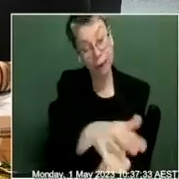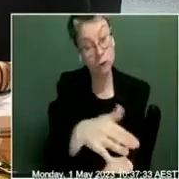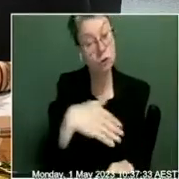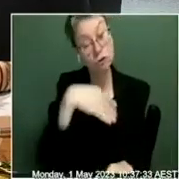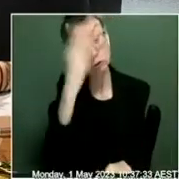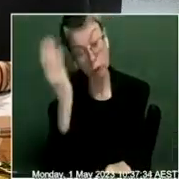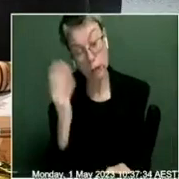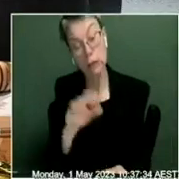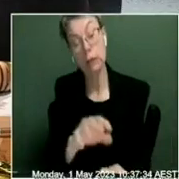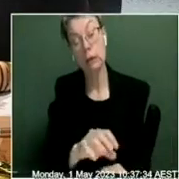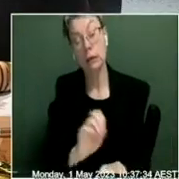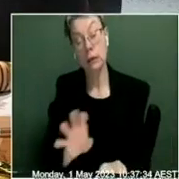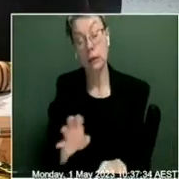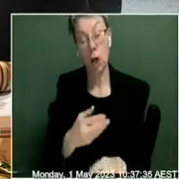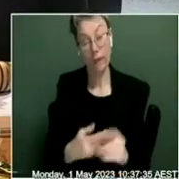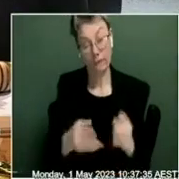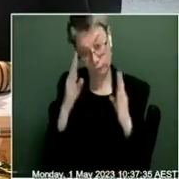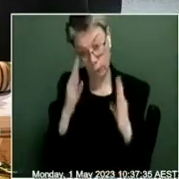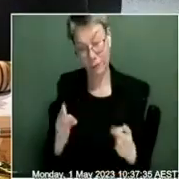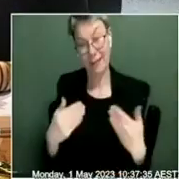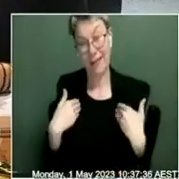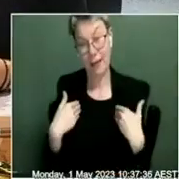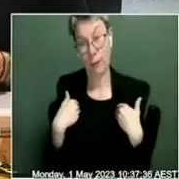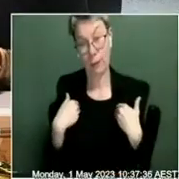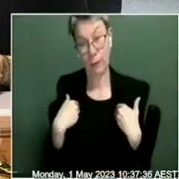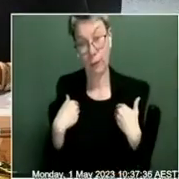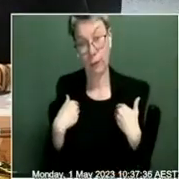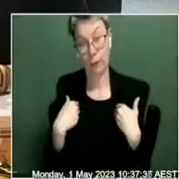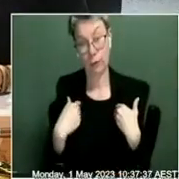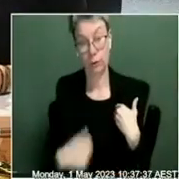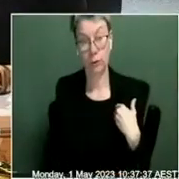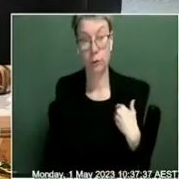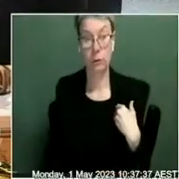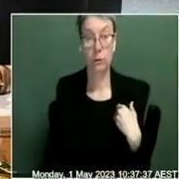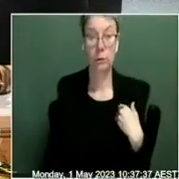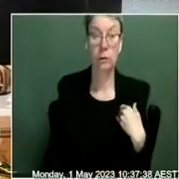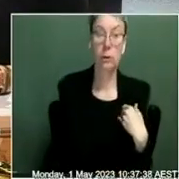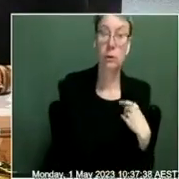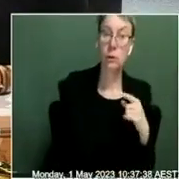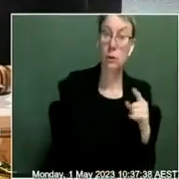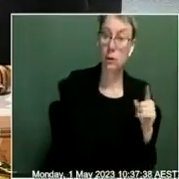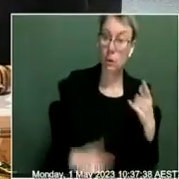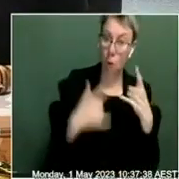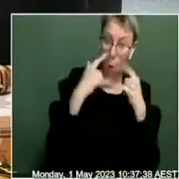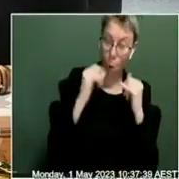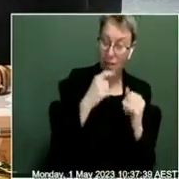just access, it will provide new services. There are new services as part of that health-led model.